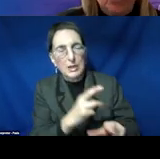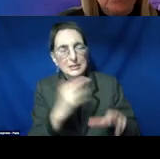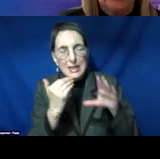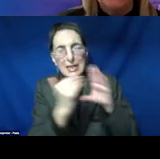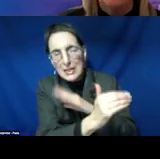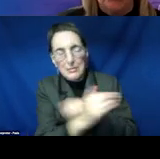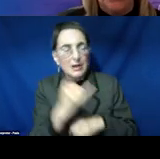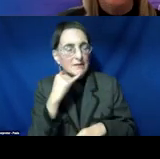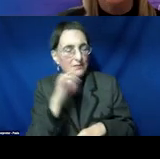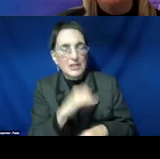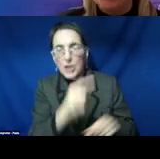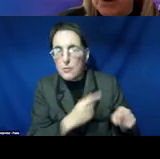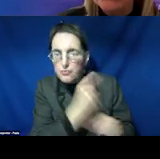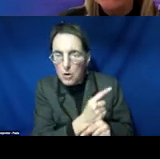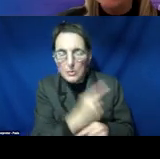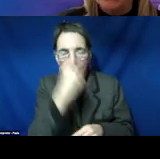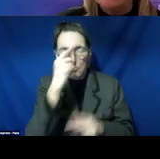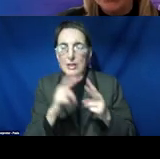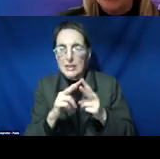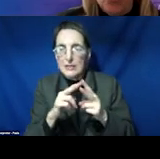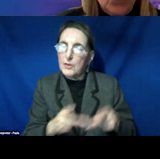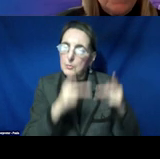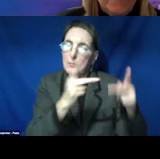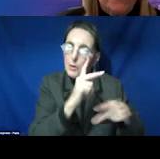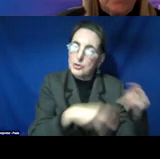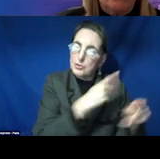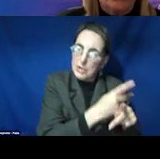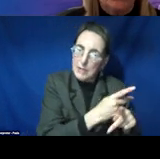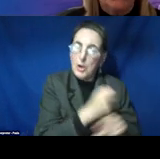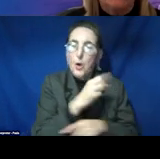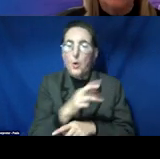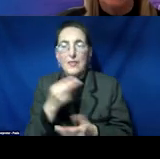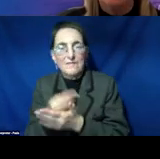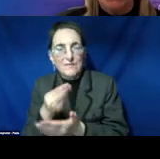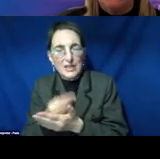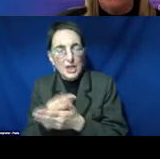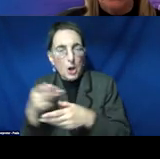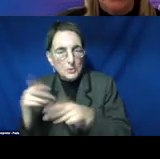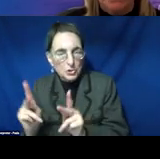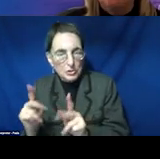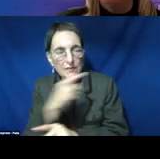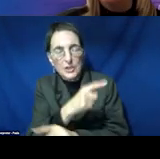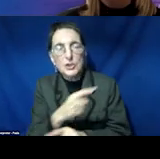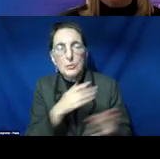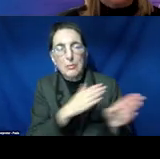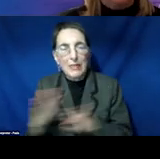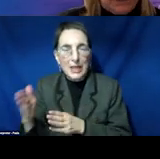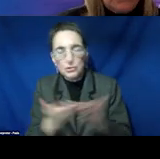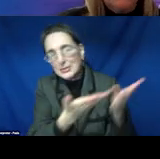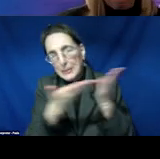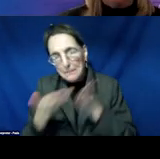it's appropriate for either the proposal type or the funding opportunity that you plan to submit.